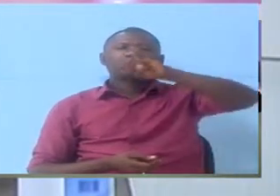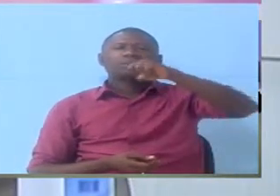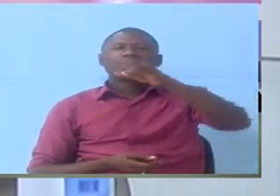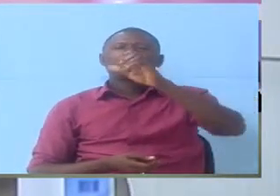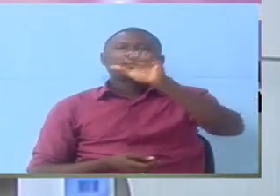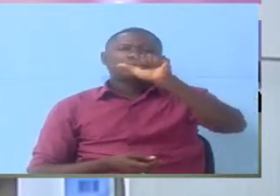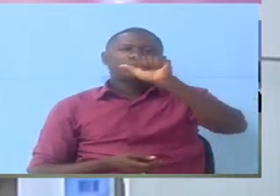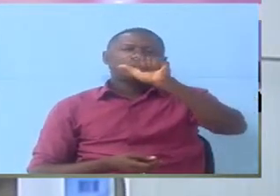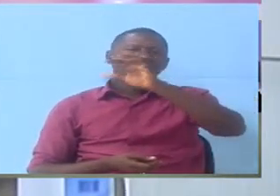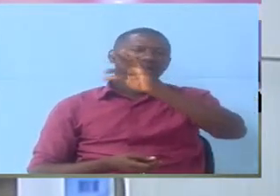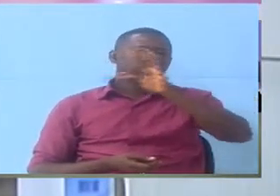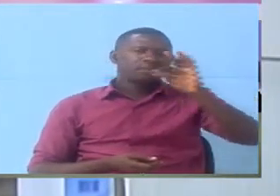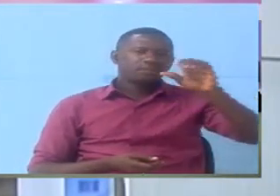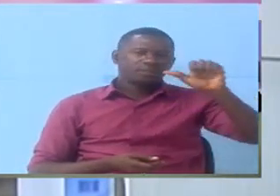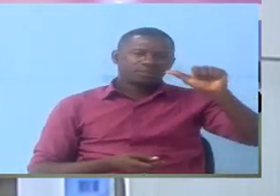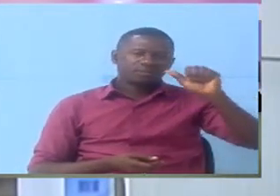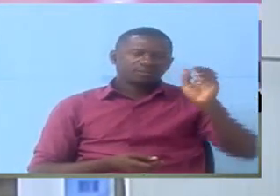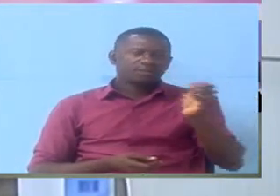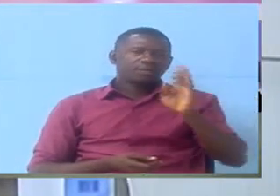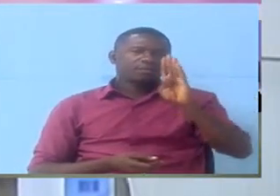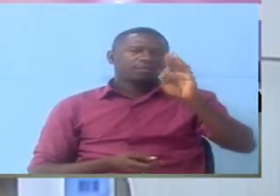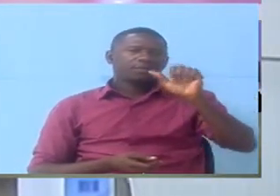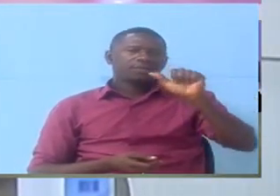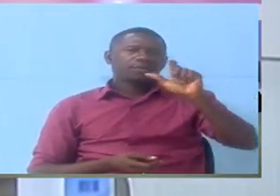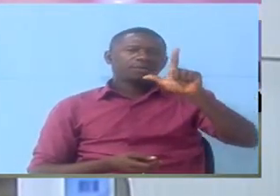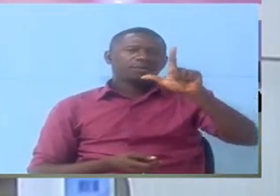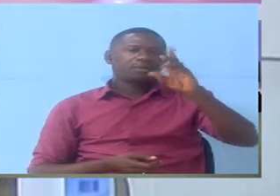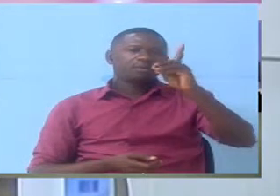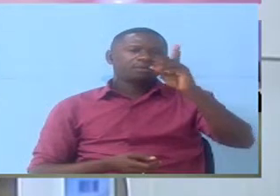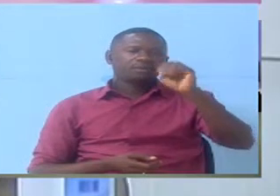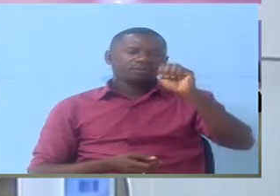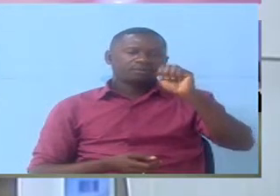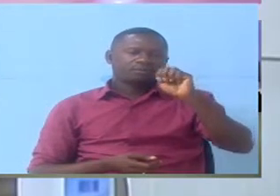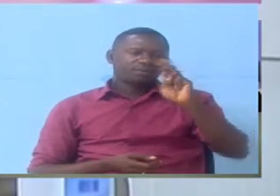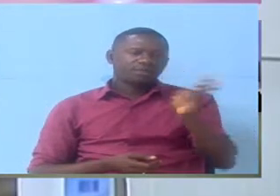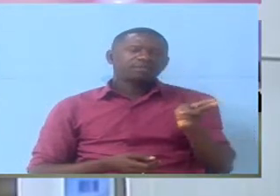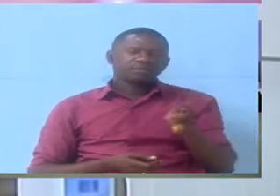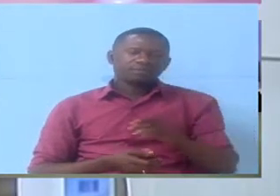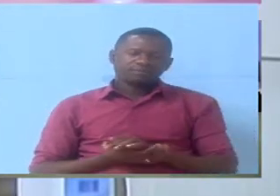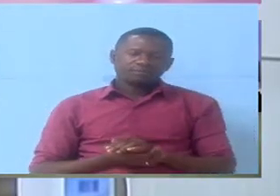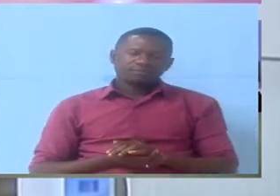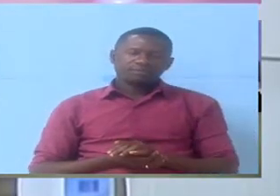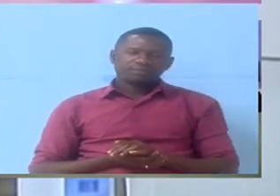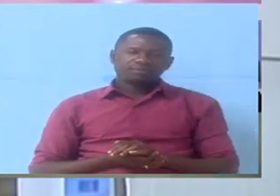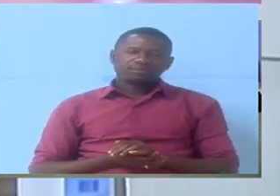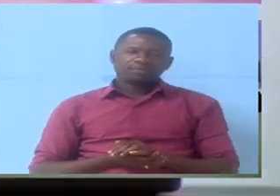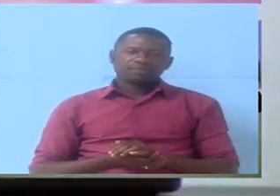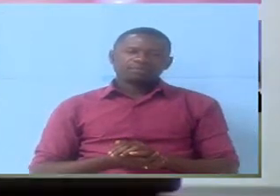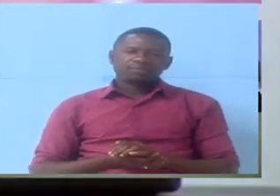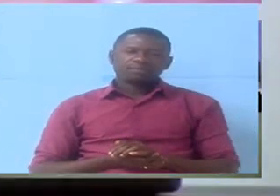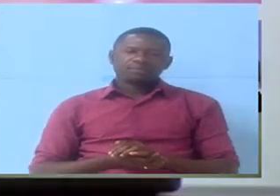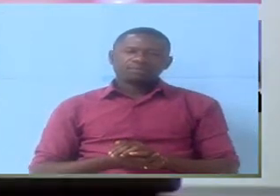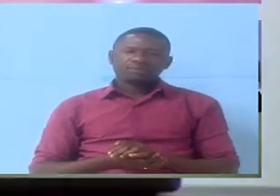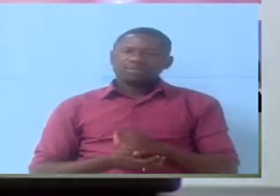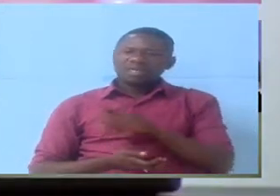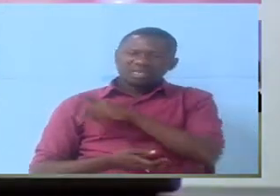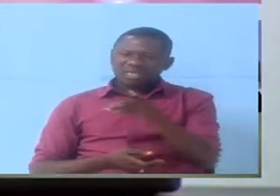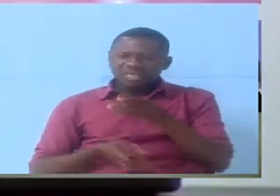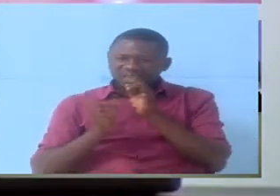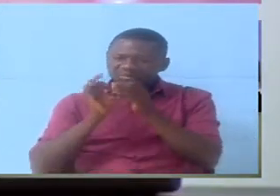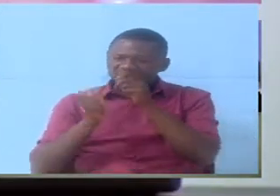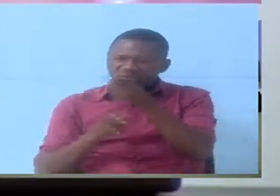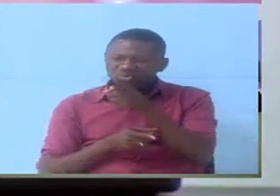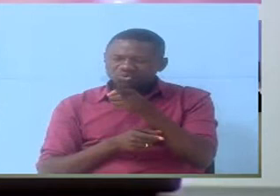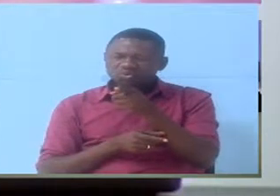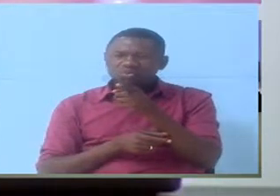He is late now. Saying amantara baluring. May his soul rest in peace. Alama ne manin kafar kelaye. Did they tell you why you were being transferred?